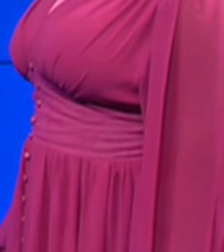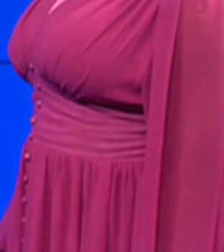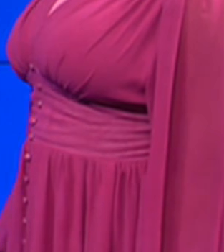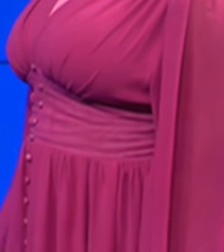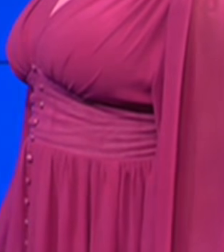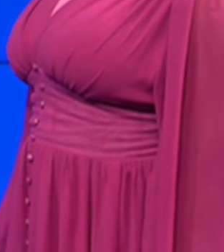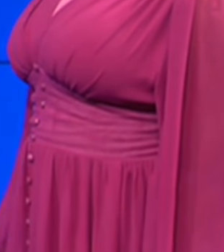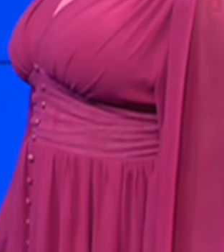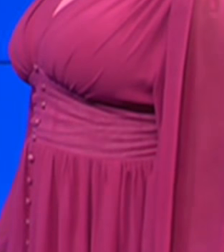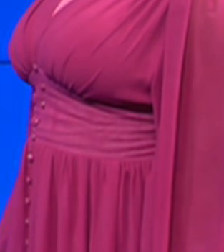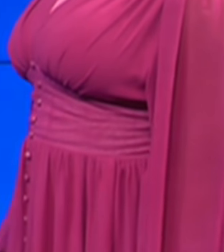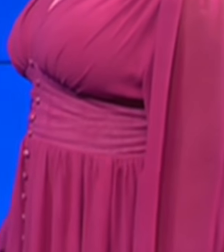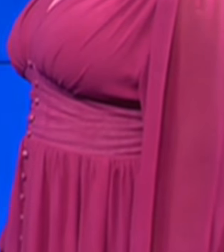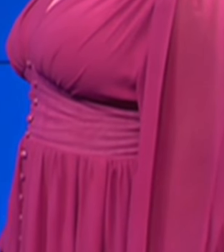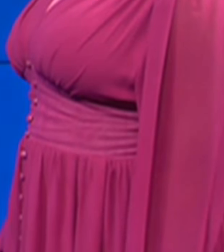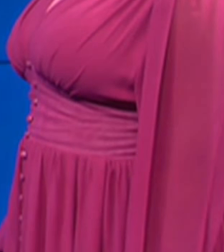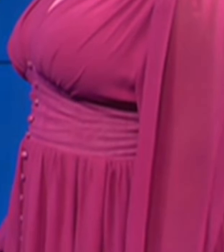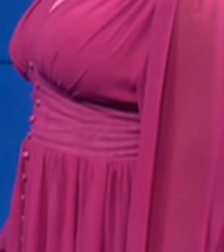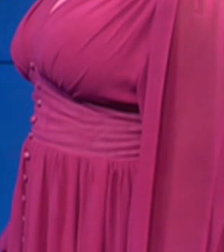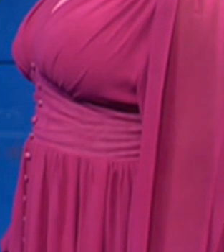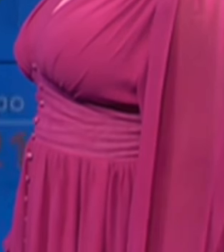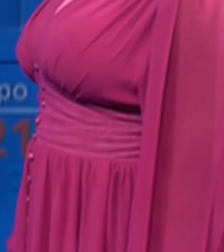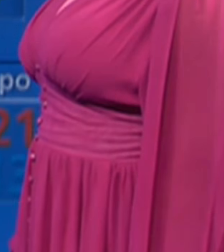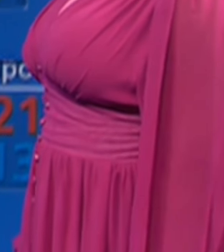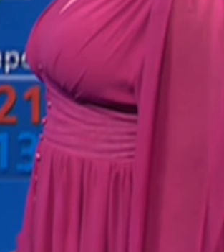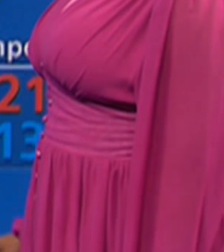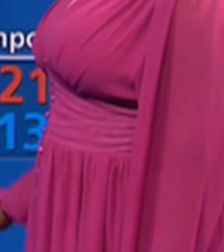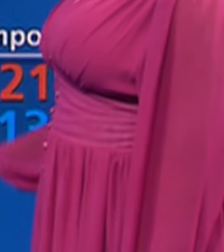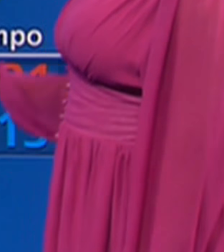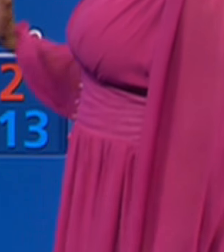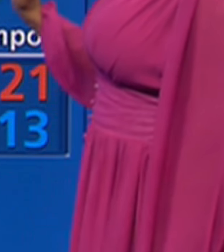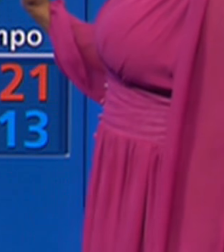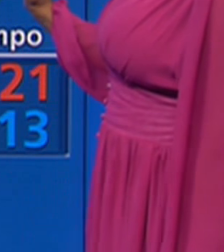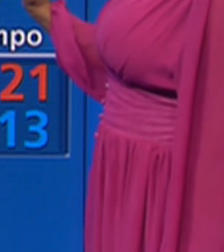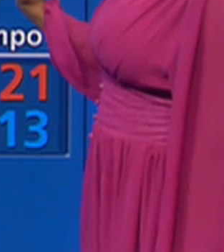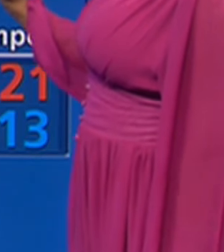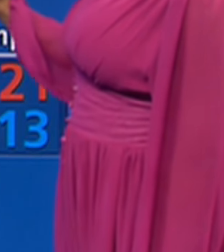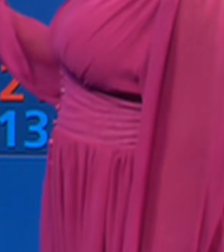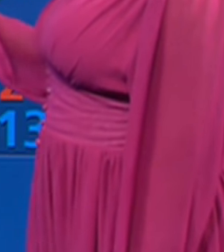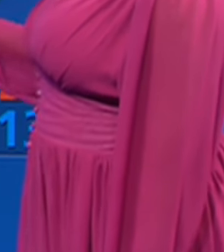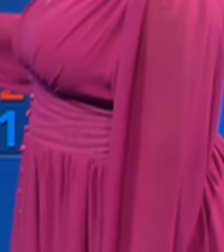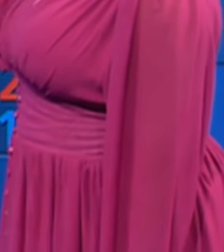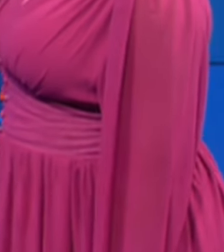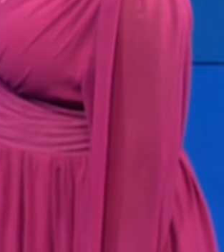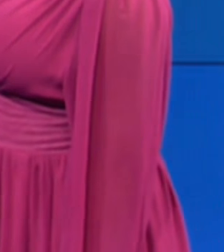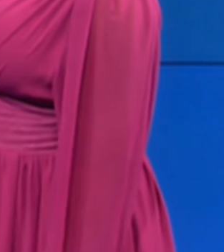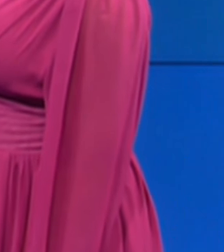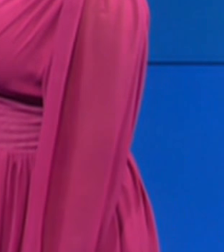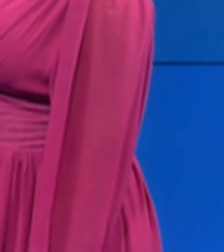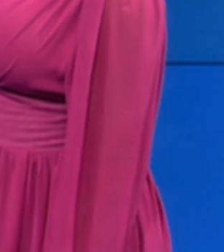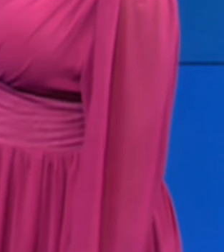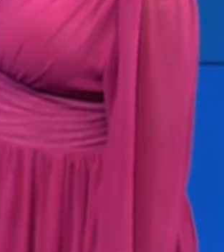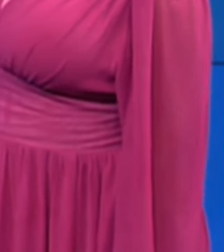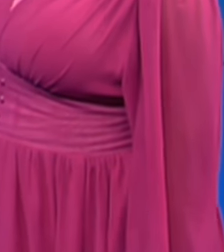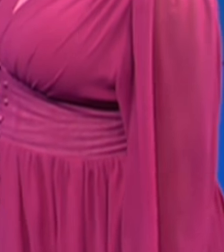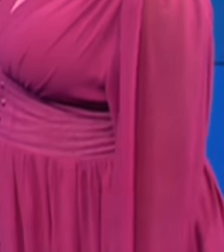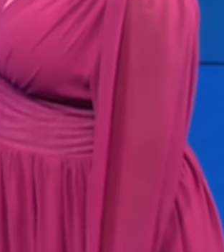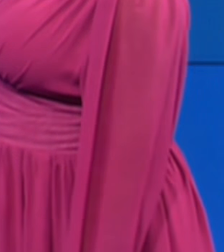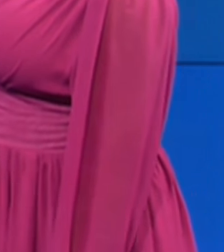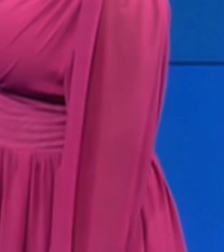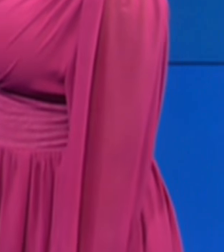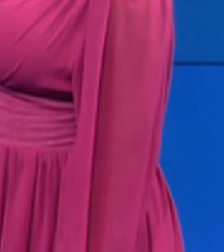ge re theoga le tšona jwale gona go sasa go la provinceng ya Eastern Cape ge re lebelela jwalo Mothata ka tše masomepedi ge re lebelela Maletswae le gona go tla be go